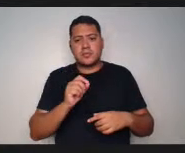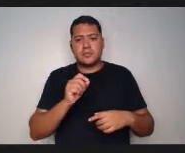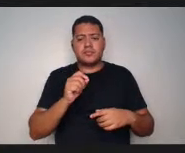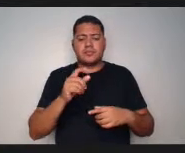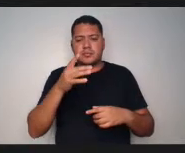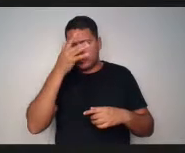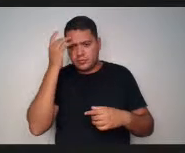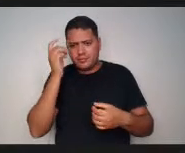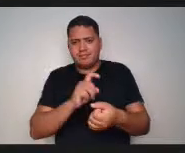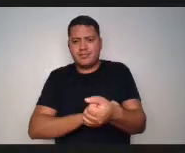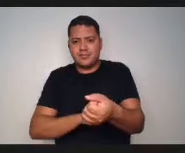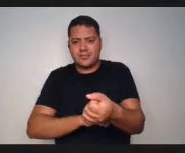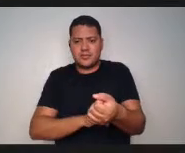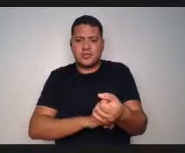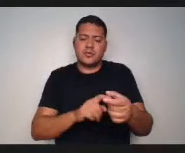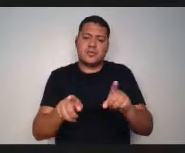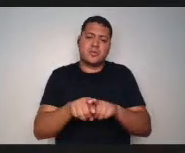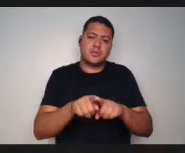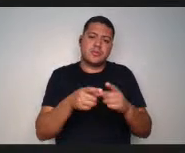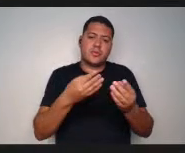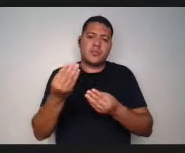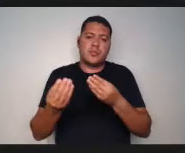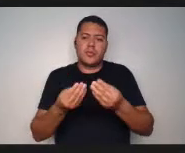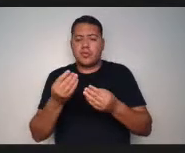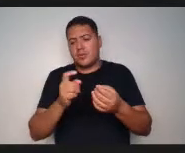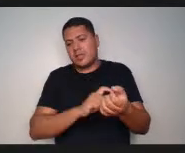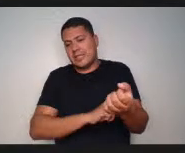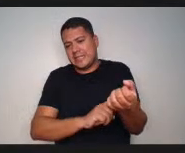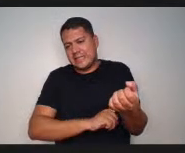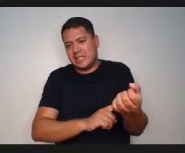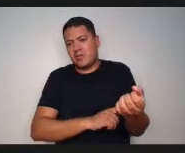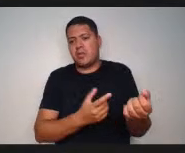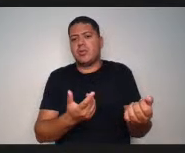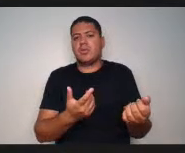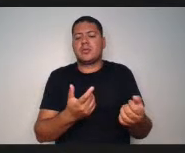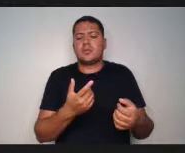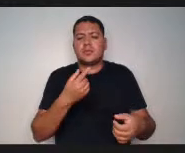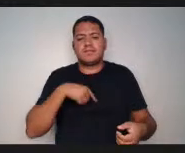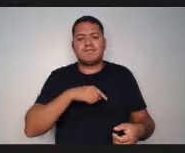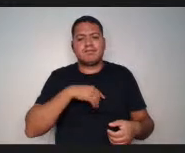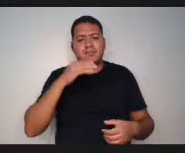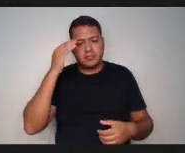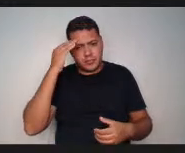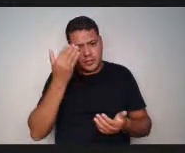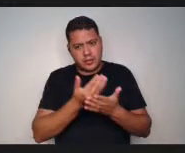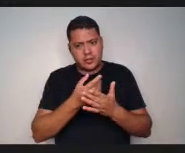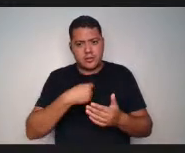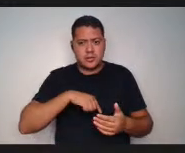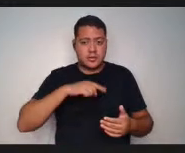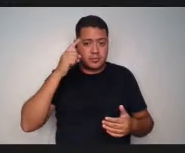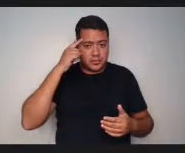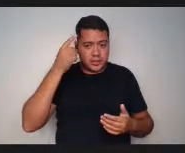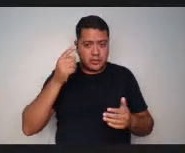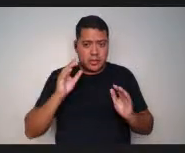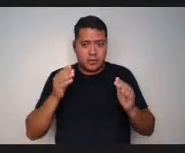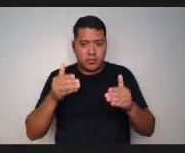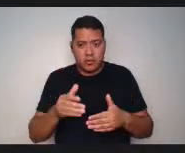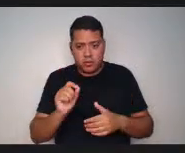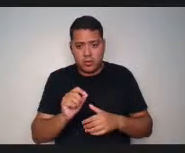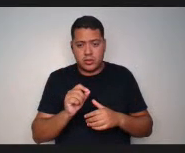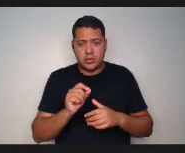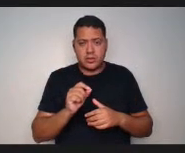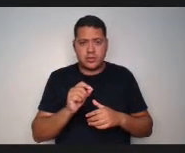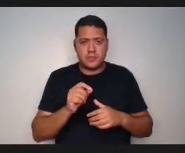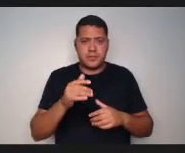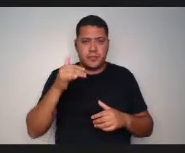believe that focusing on those is a way of preventing the stress response from occurring in a chronic way in the first place.